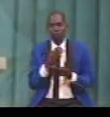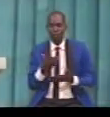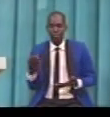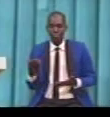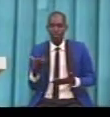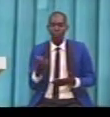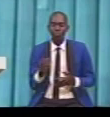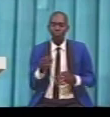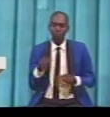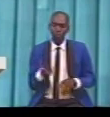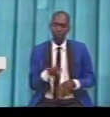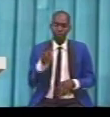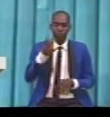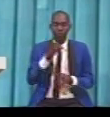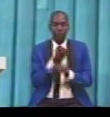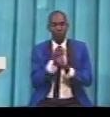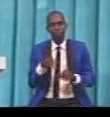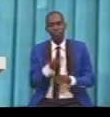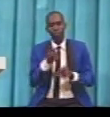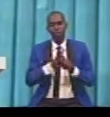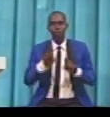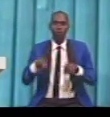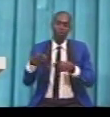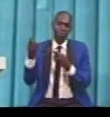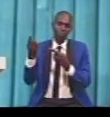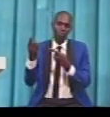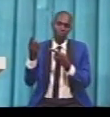Journey mercies as you go.